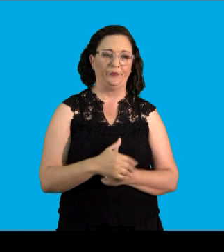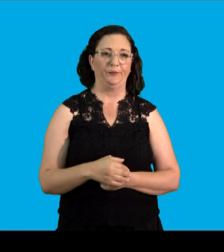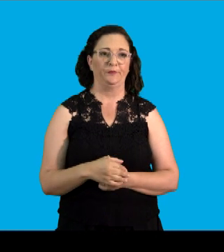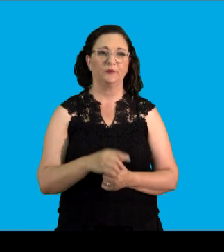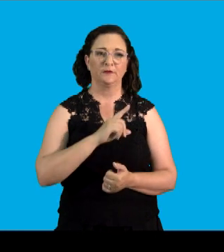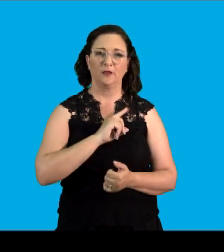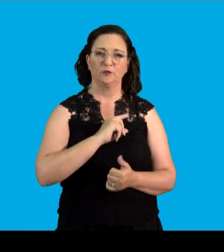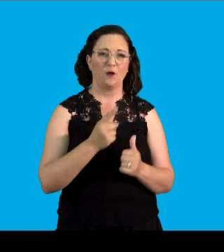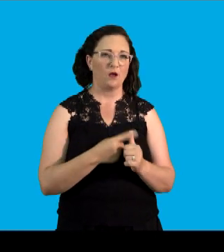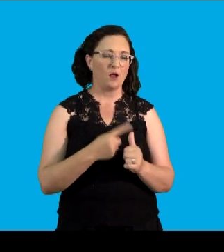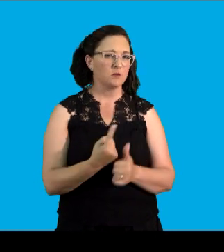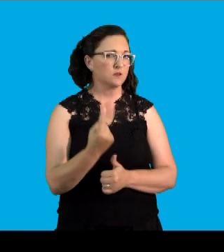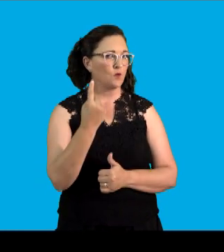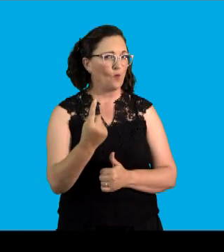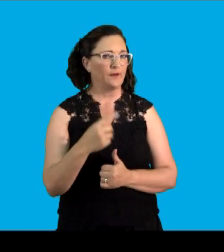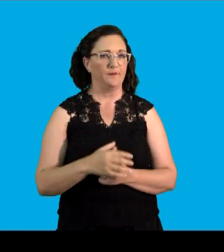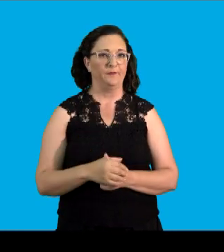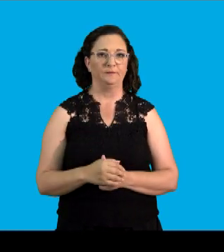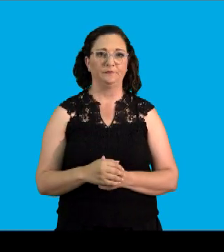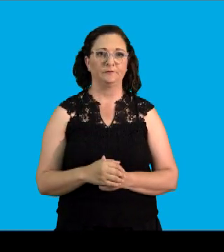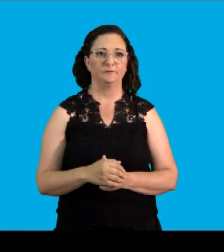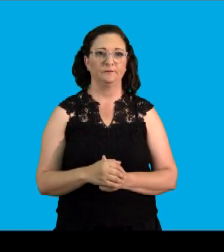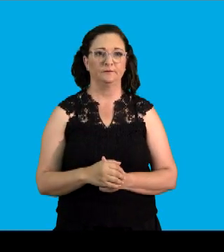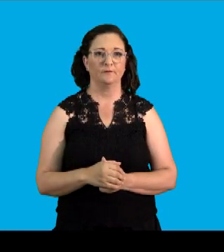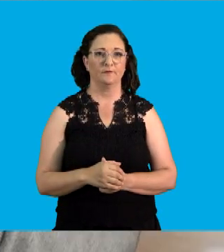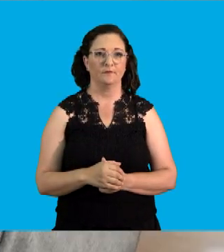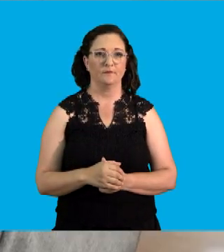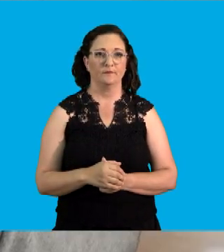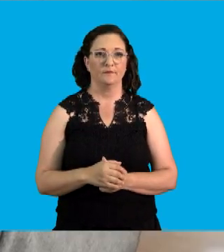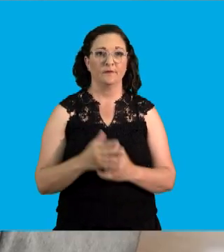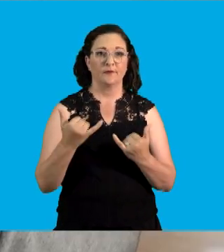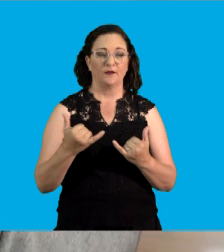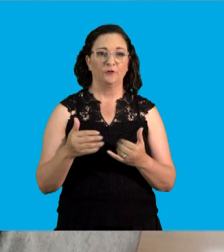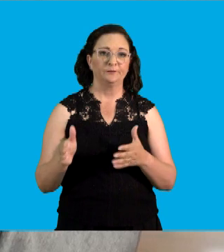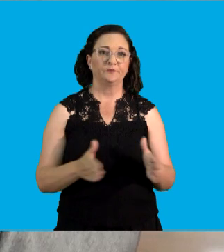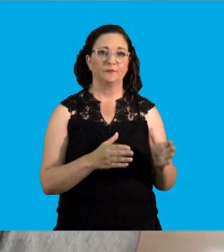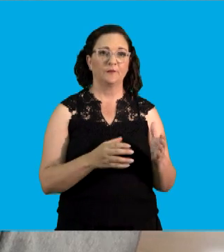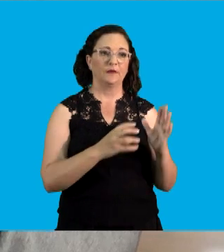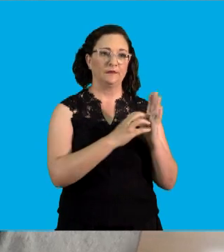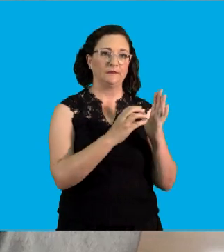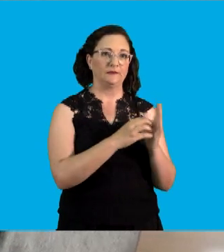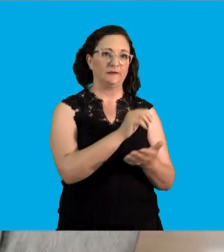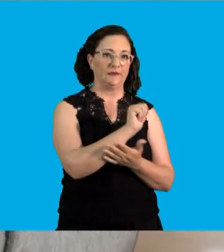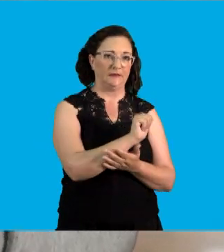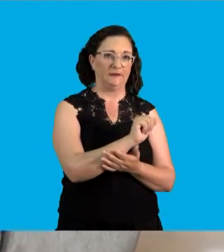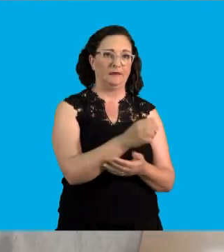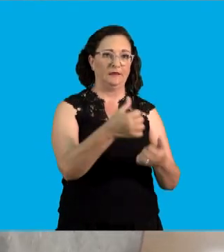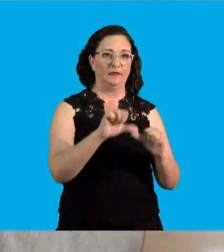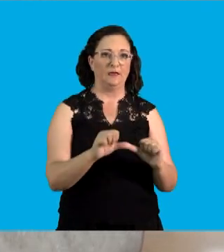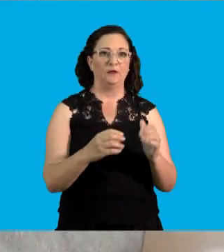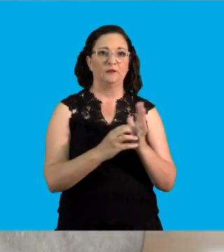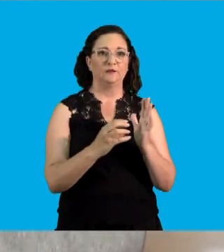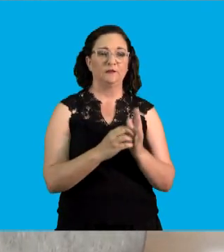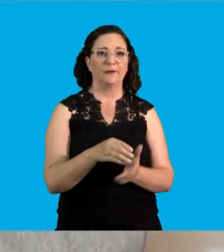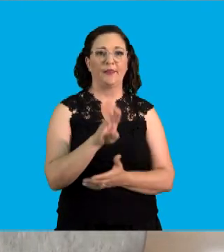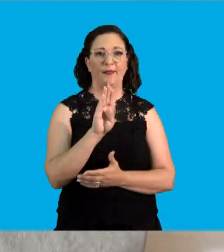giving only one answer. I hope you understand. So we are done with our section A. We're moving on now to